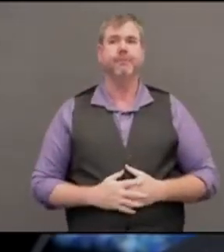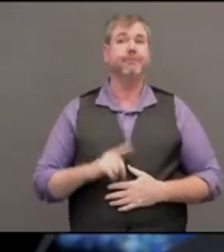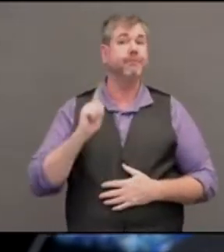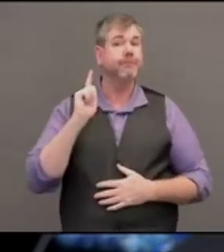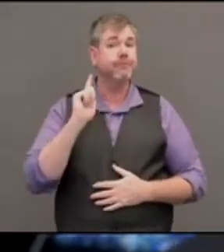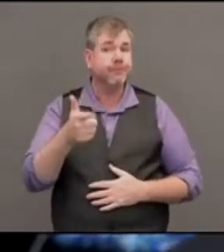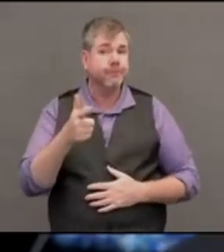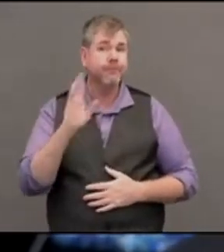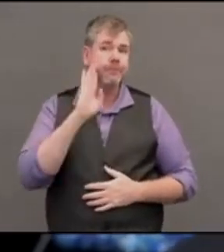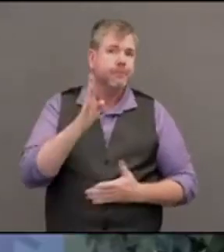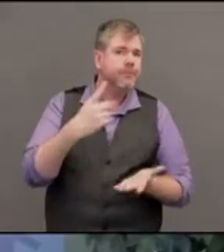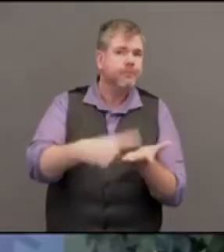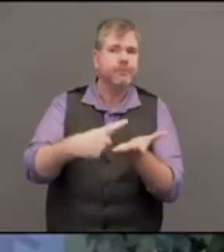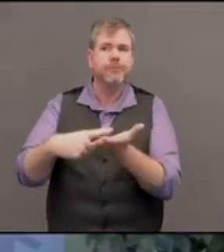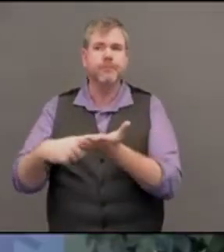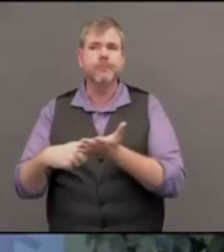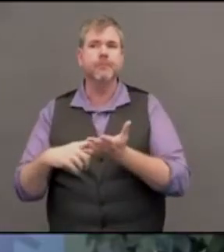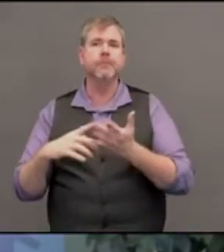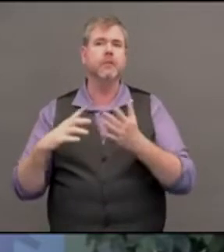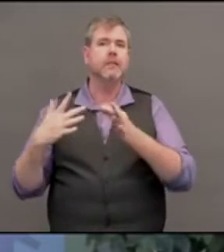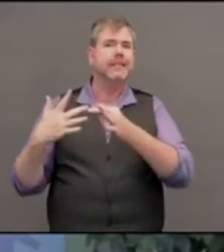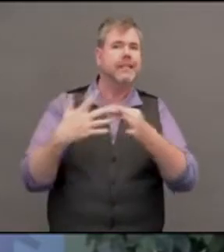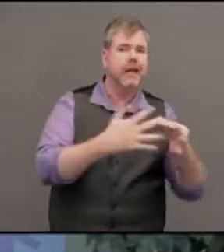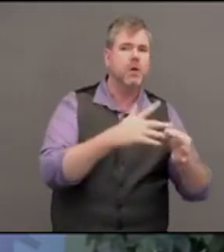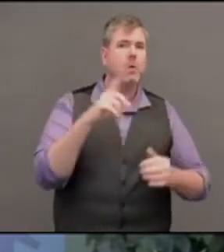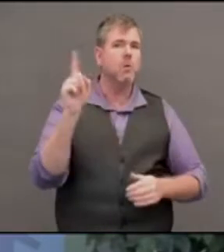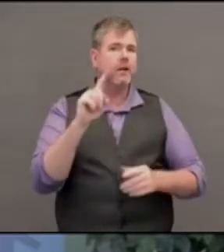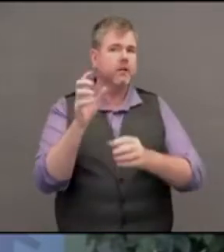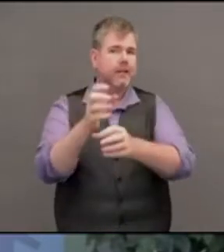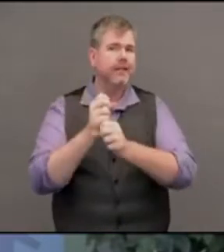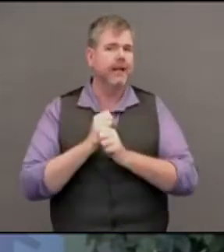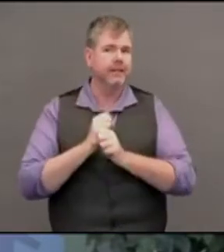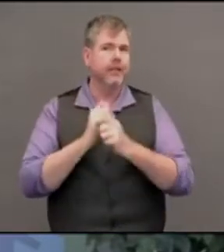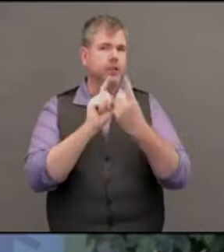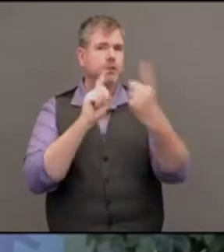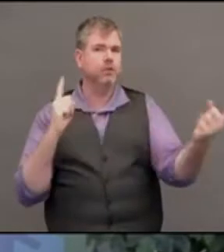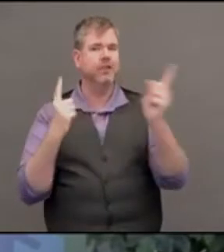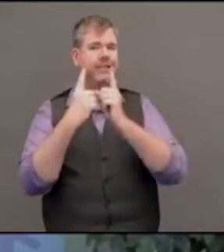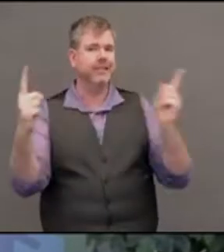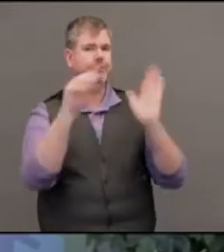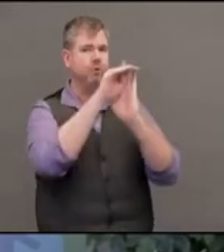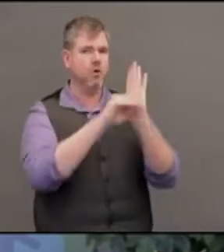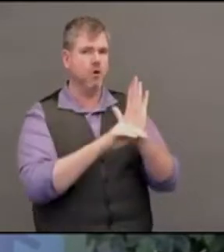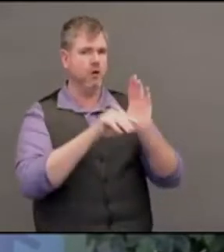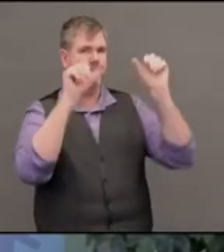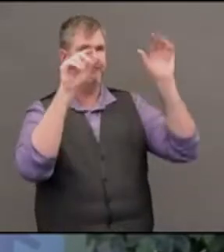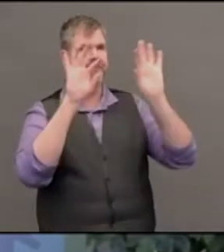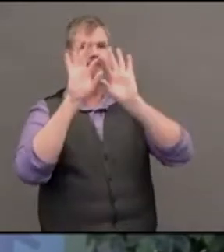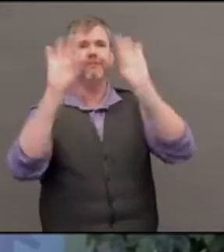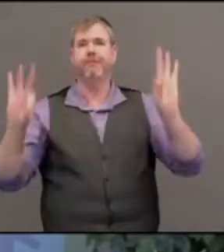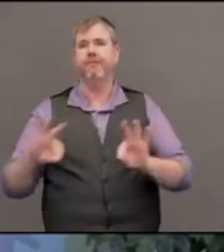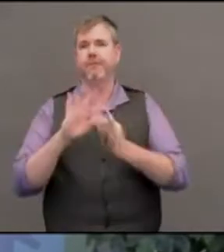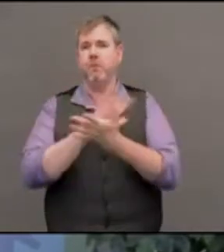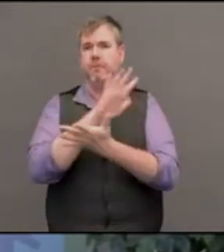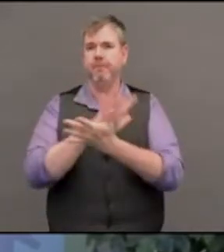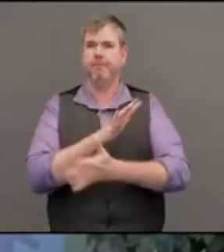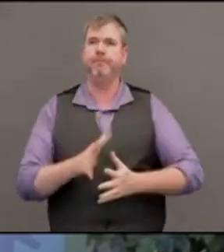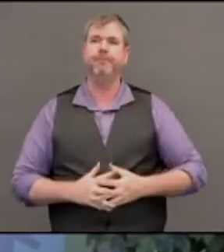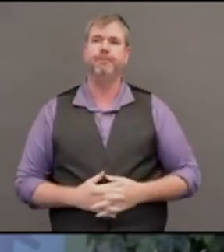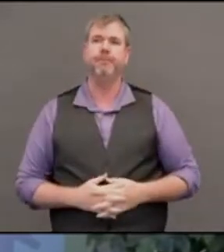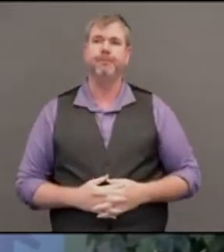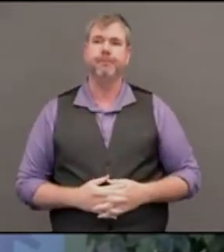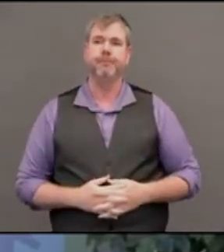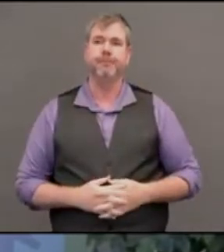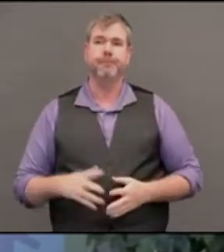we guide them to get the social distancing protocol. And if they do have the protocol form, we'll commend them for